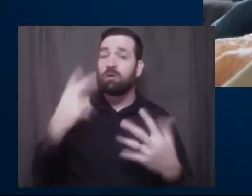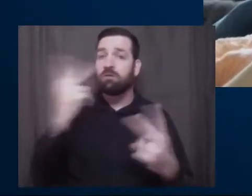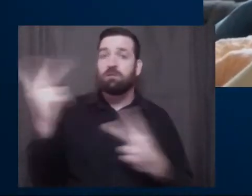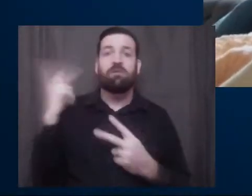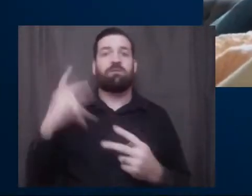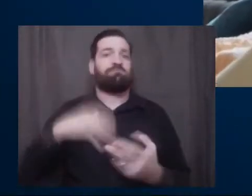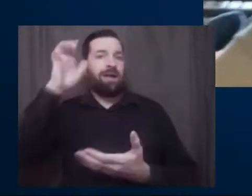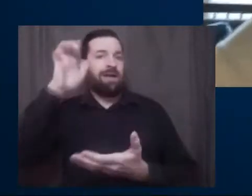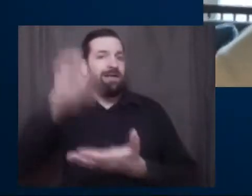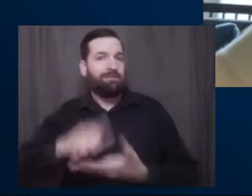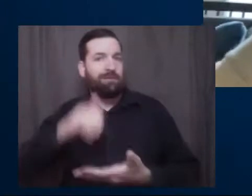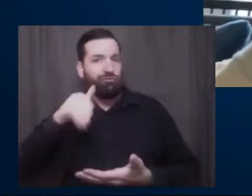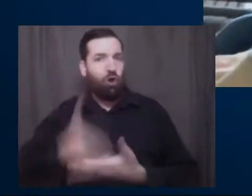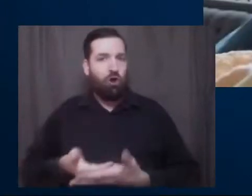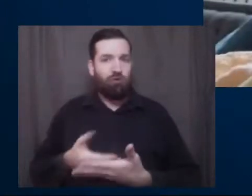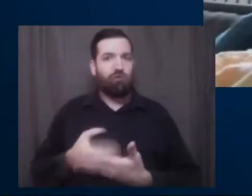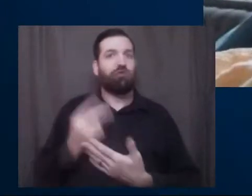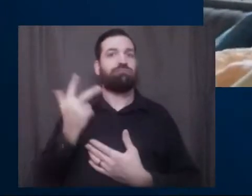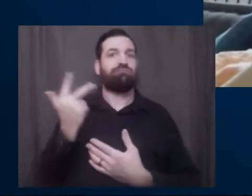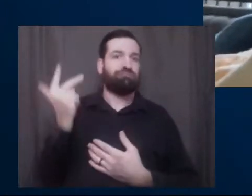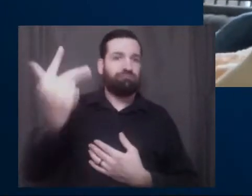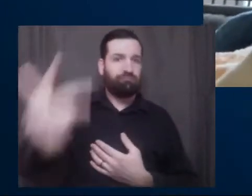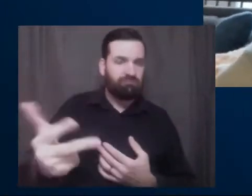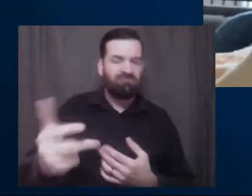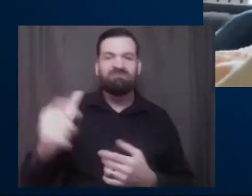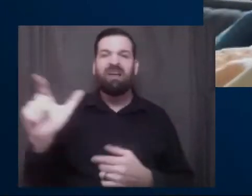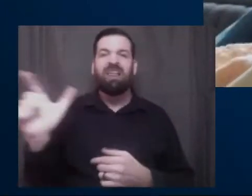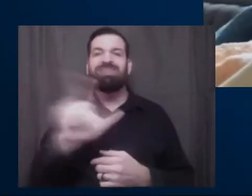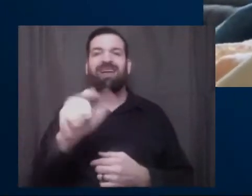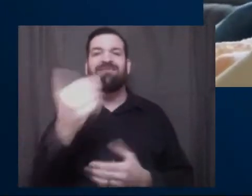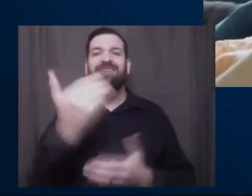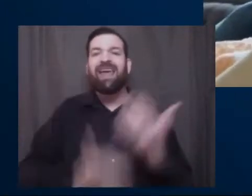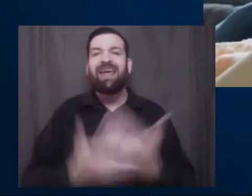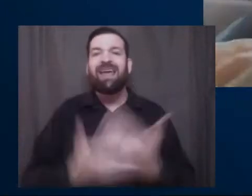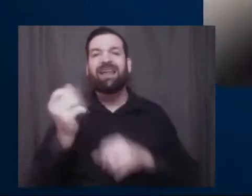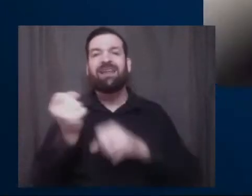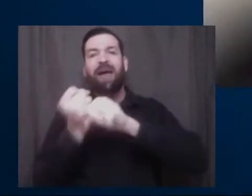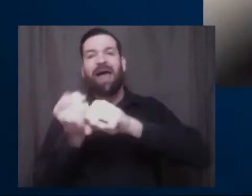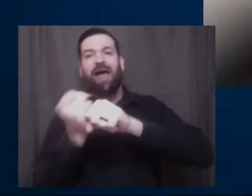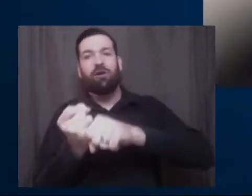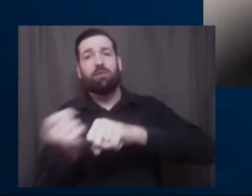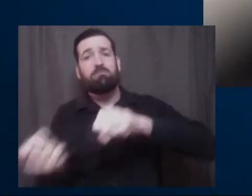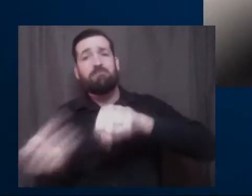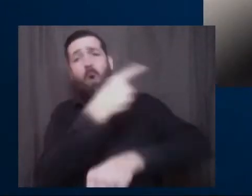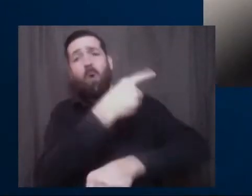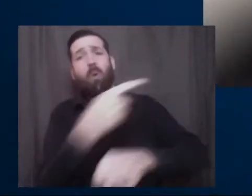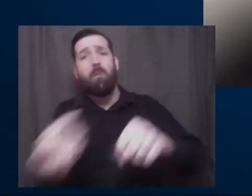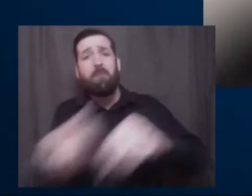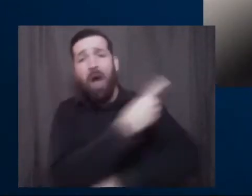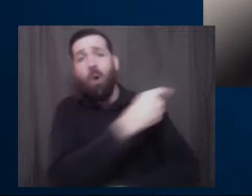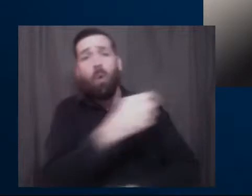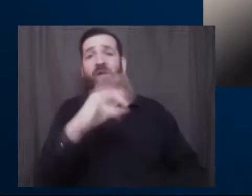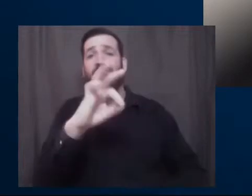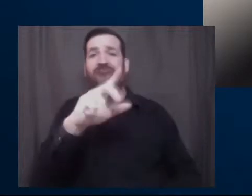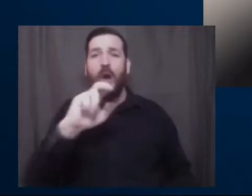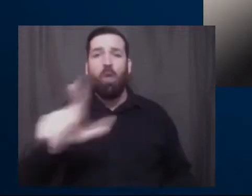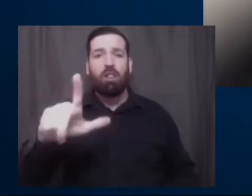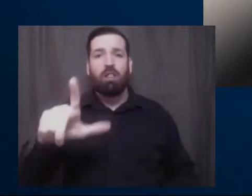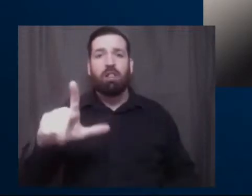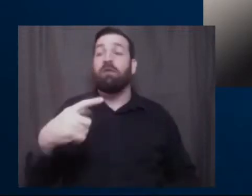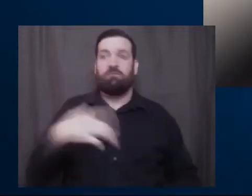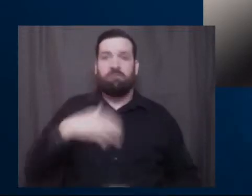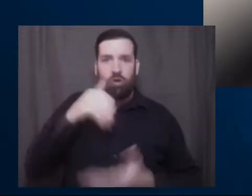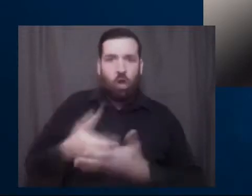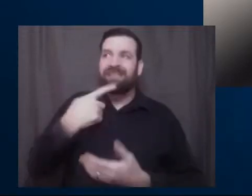and I attended where this left-handed batter kept hitting foul balls up to where we were sitting. My daughter says, I'm going to catch the next one with my